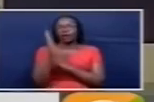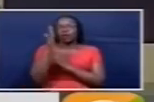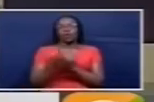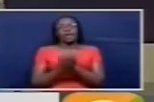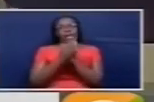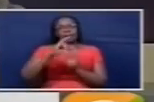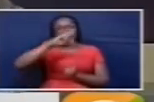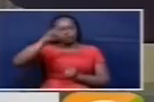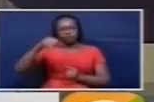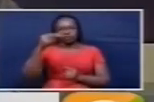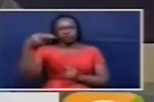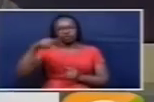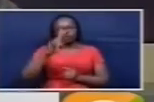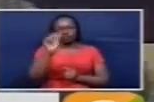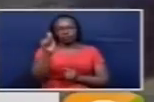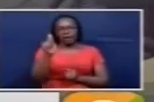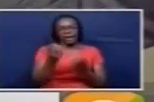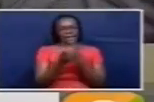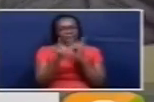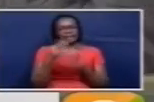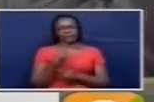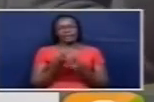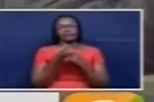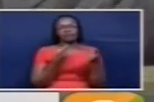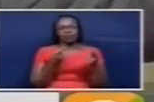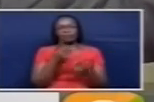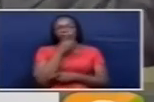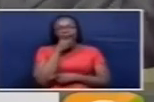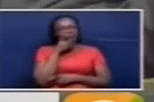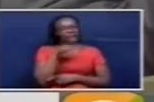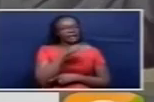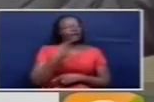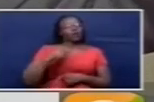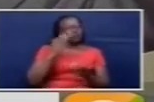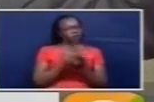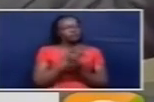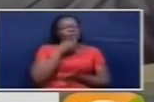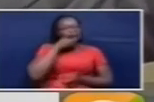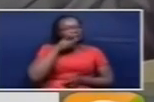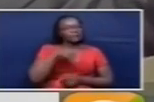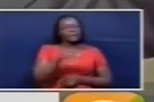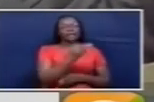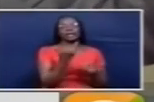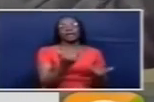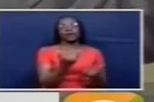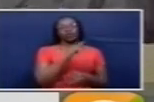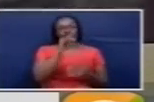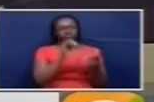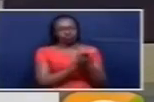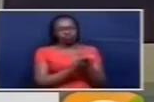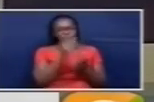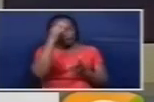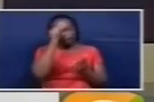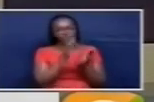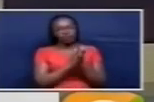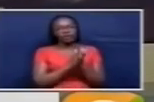Raila Amolo Odinga, to deliver us from the desert, because we are already in the desert. The Jubilee government, headed by Uhuru Kenyatta, removed